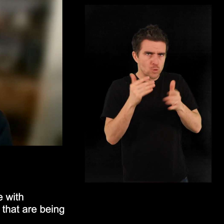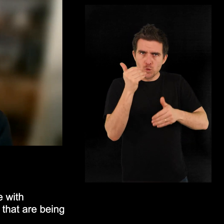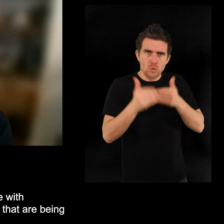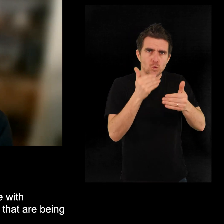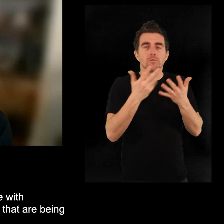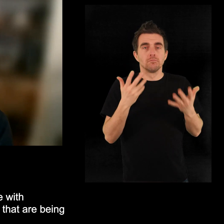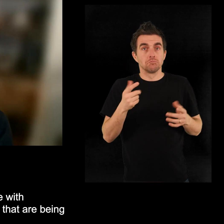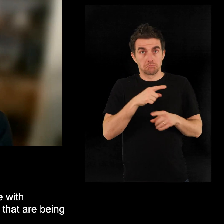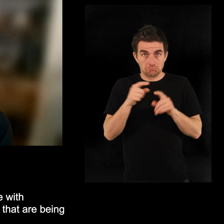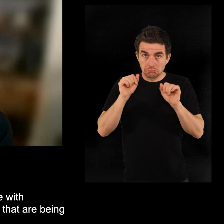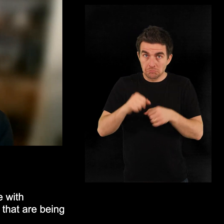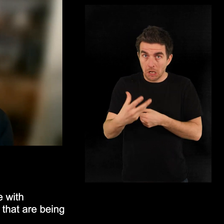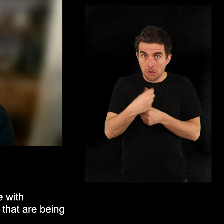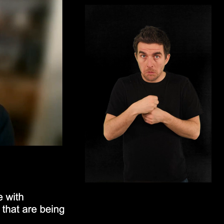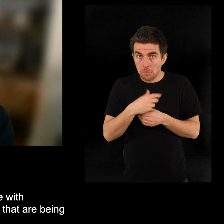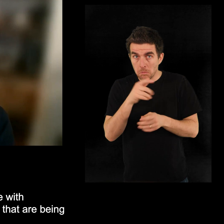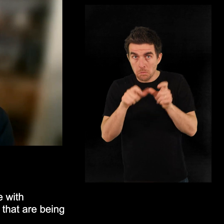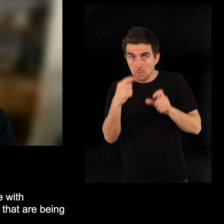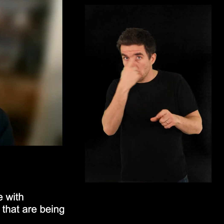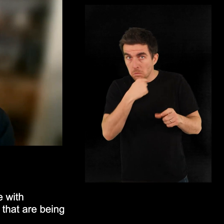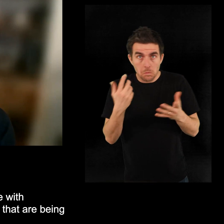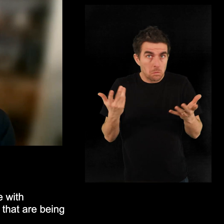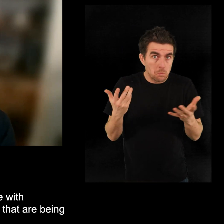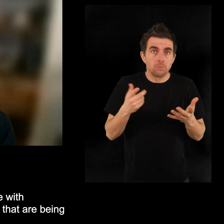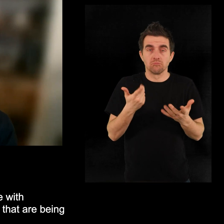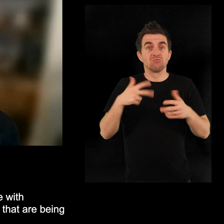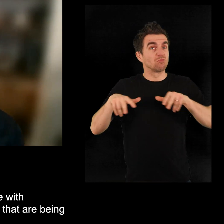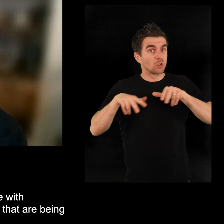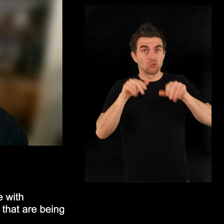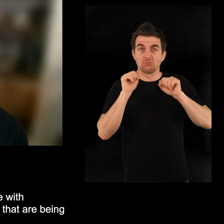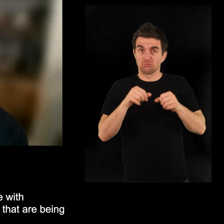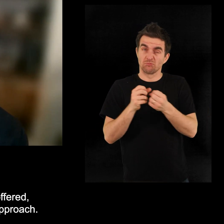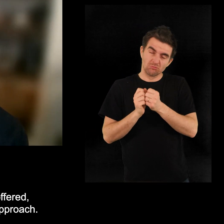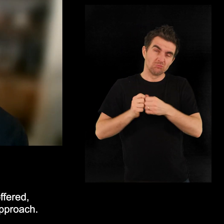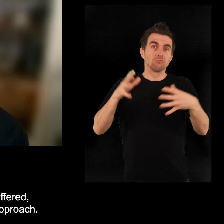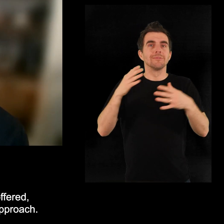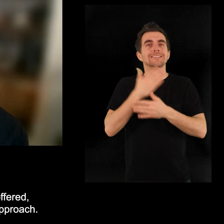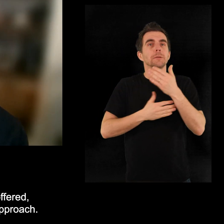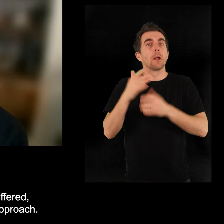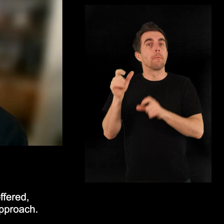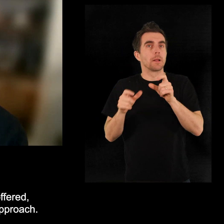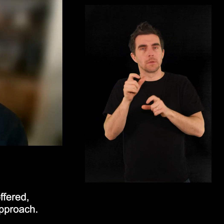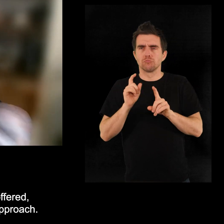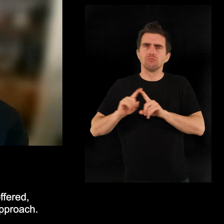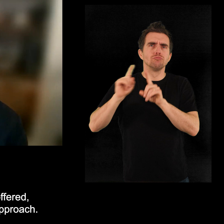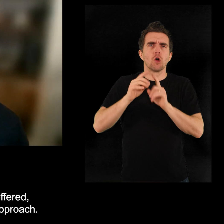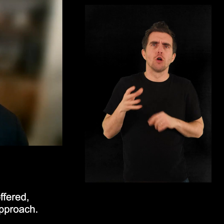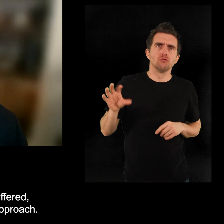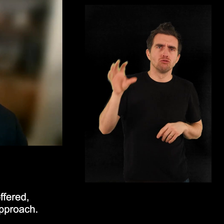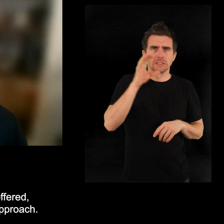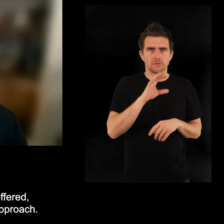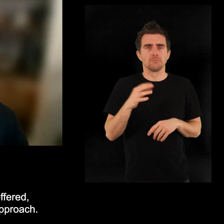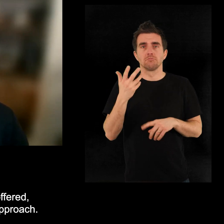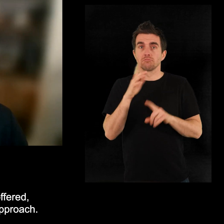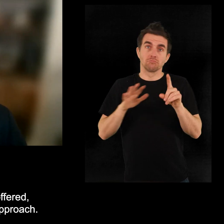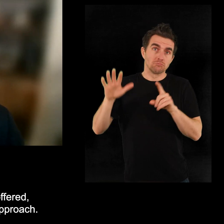but active disabled people with decisions about the services that are being offered and how they're being offered. And this requires